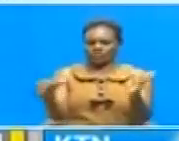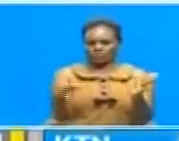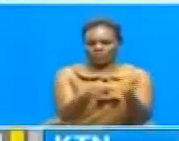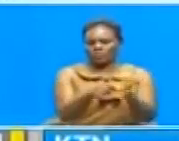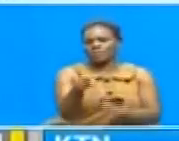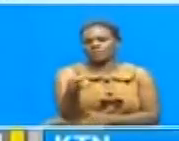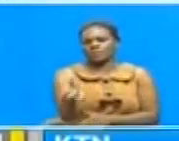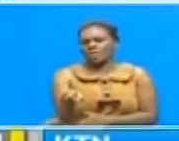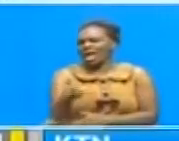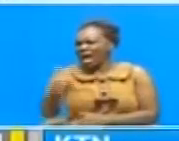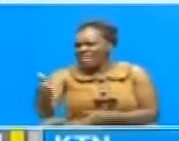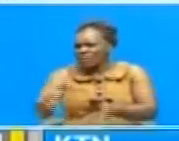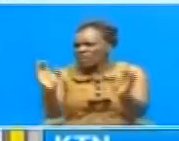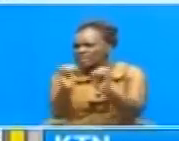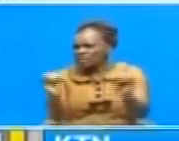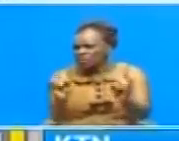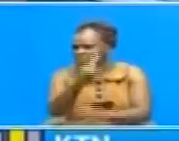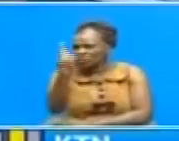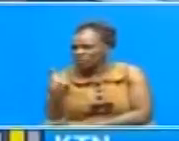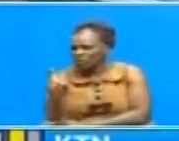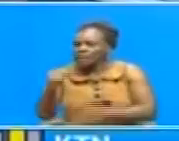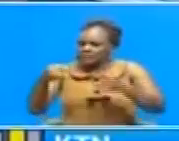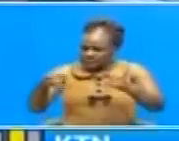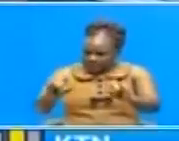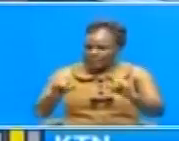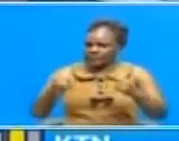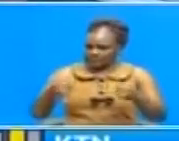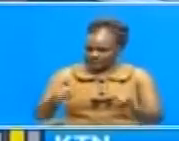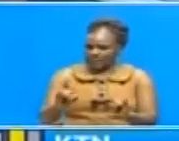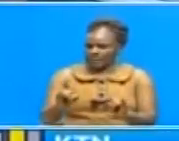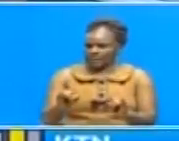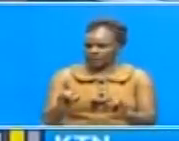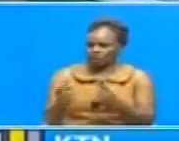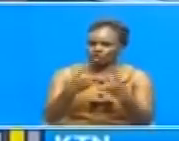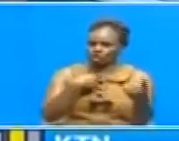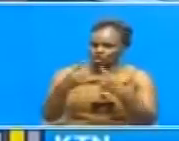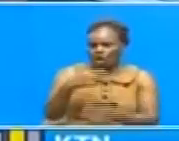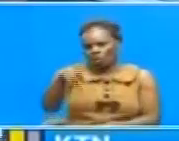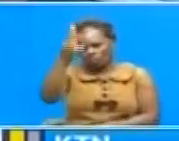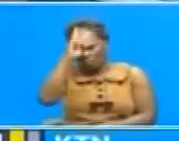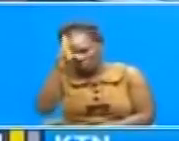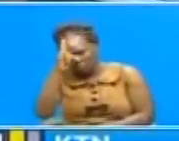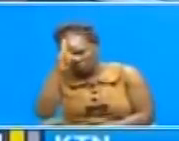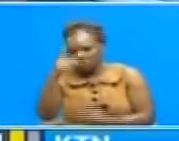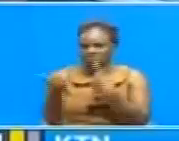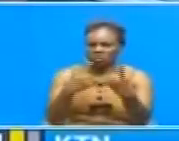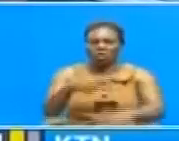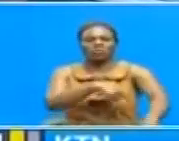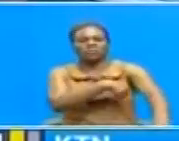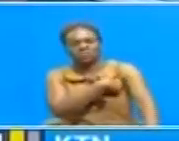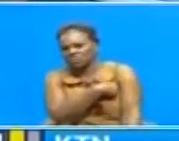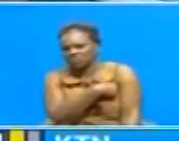problem. We had tried to talk to the police, to the